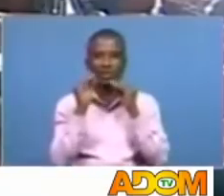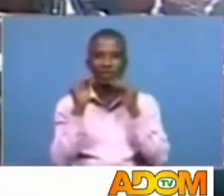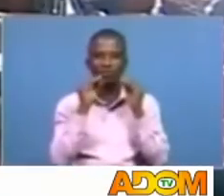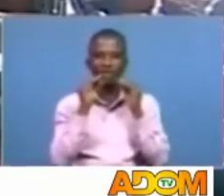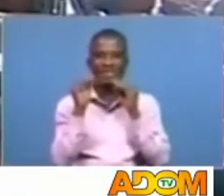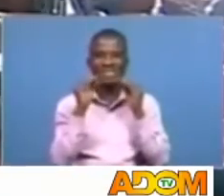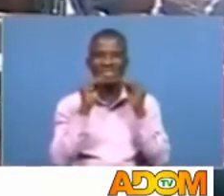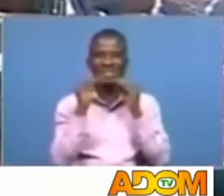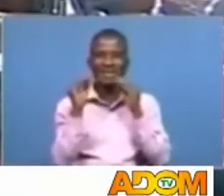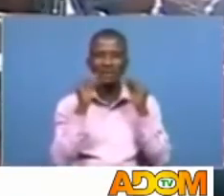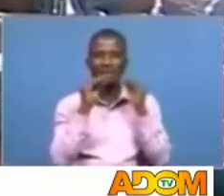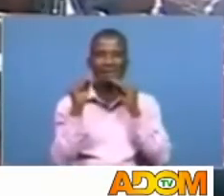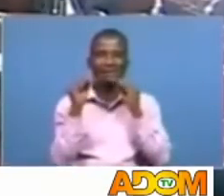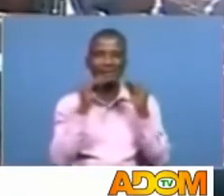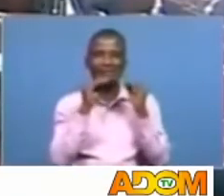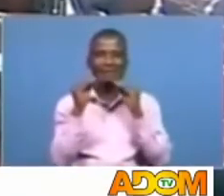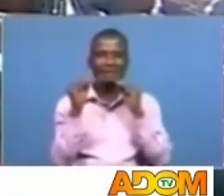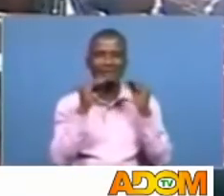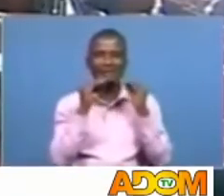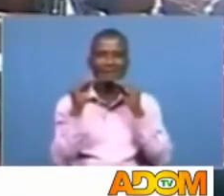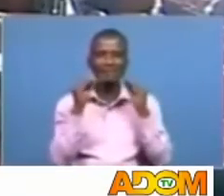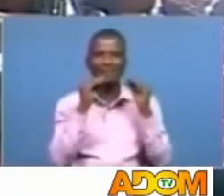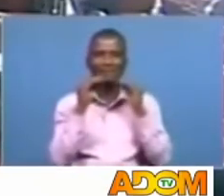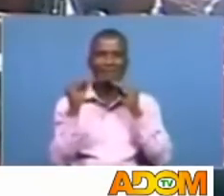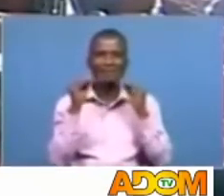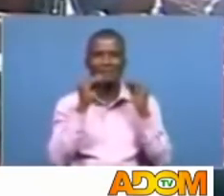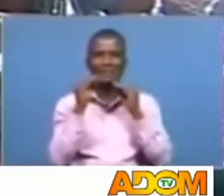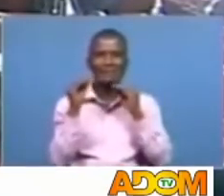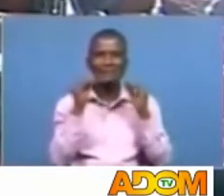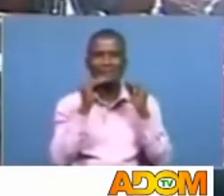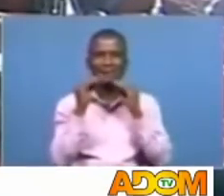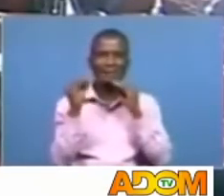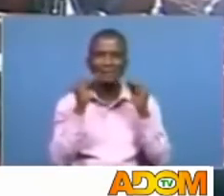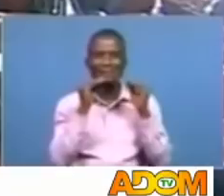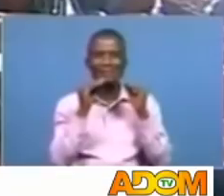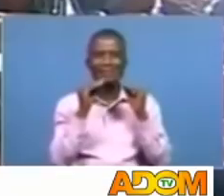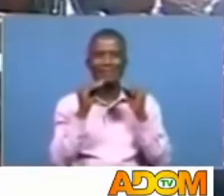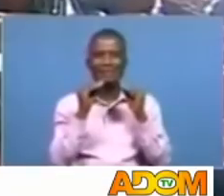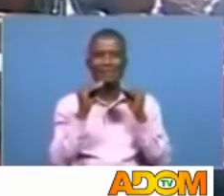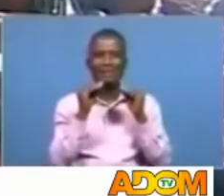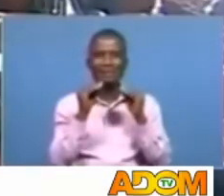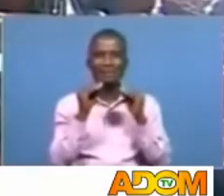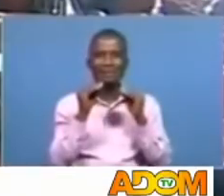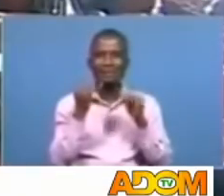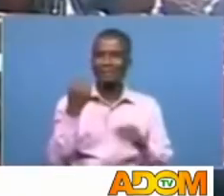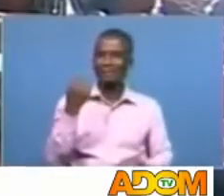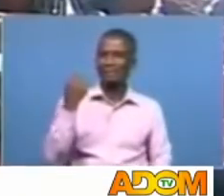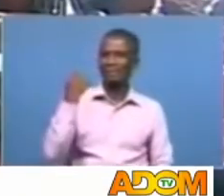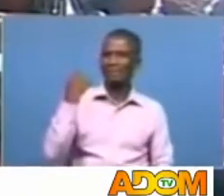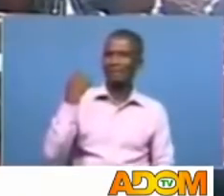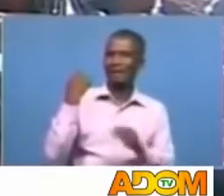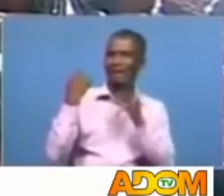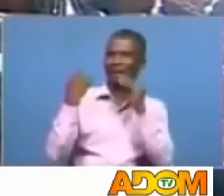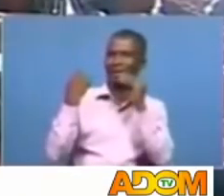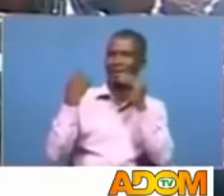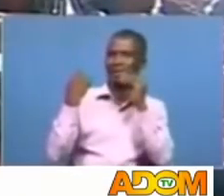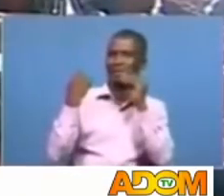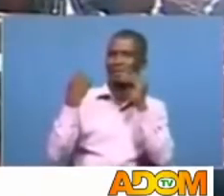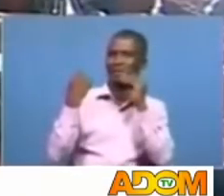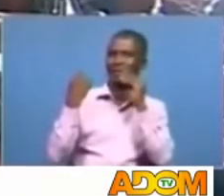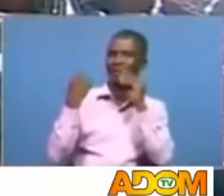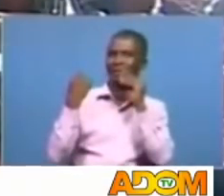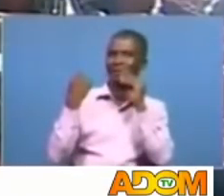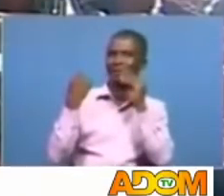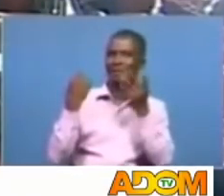It is an application based on previous processes. Yes. You see, so in motions,